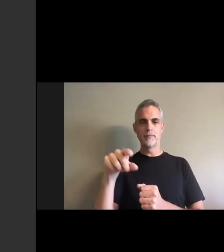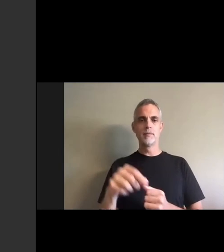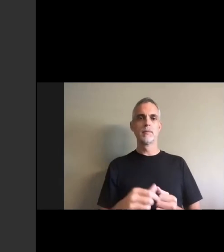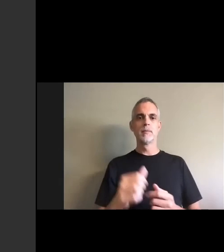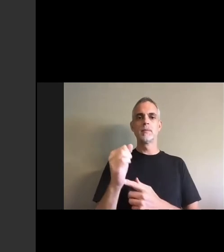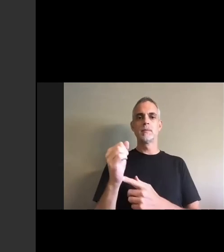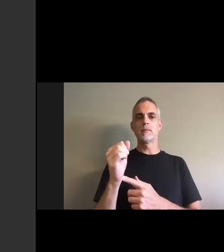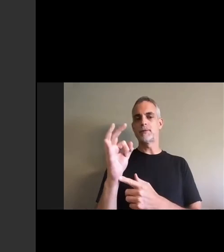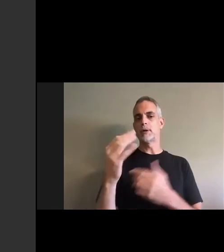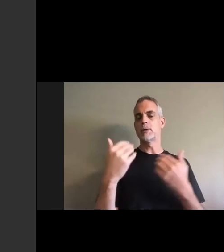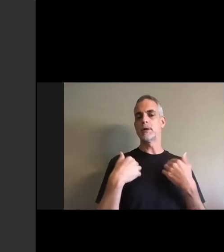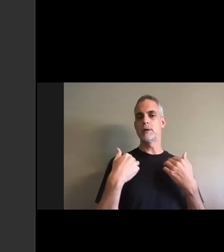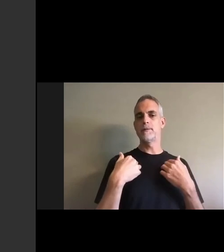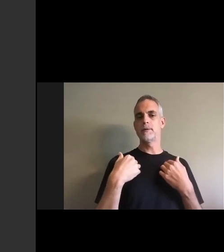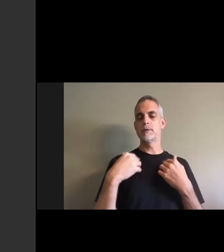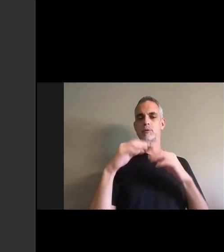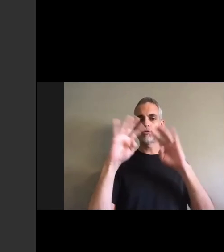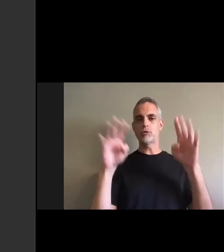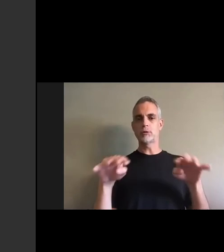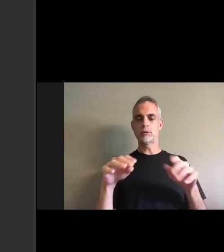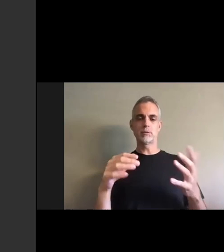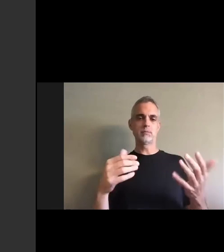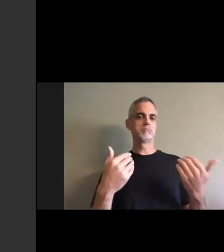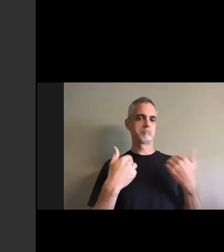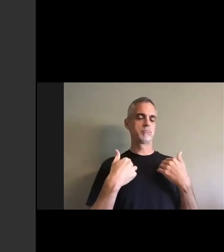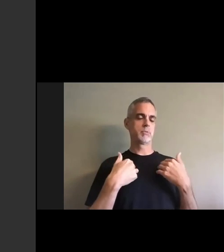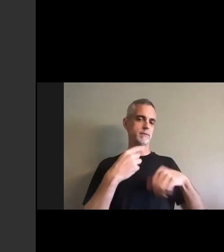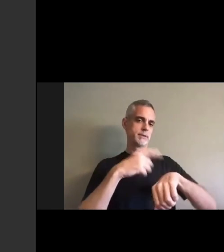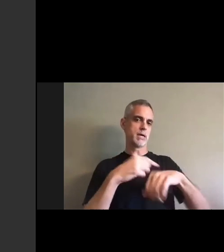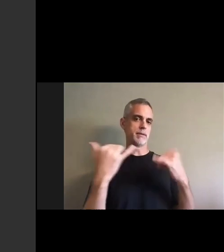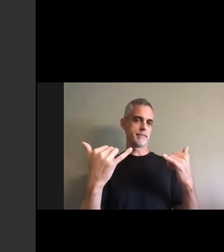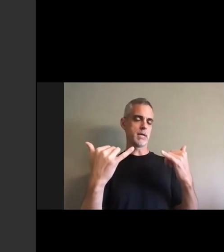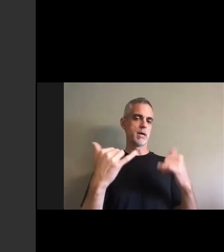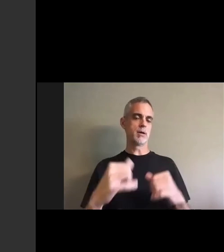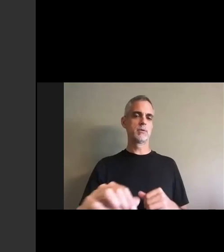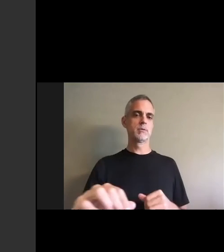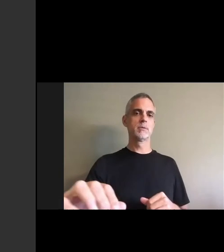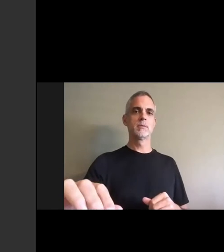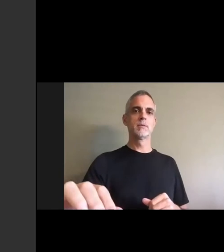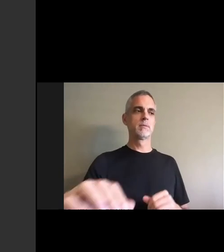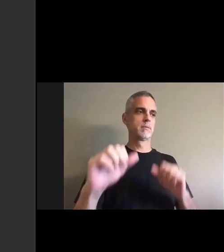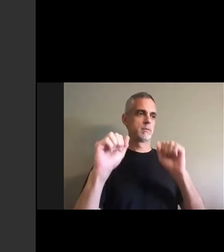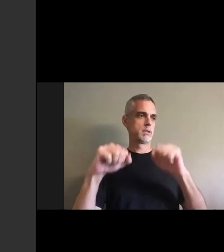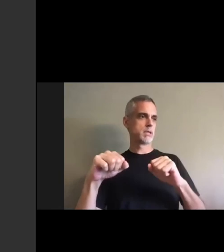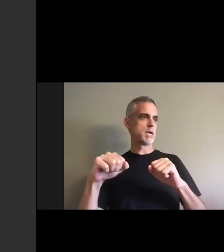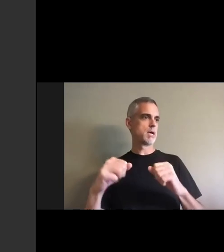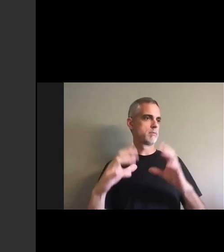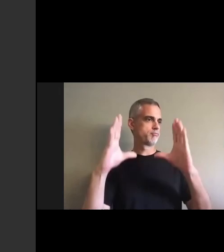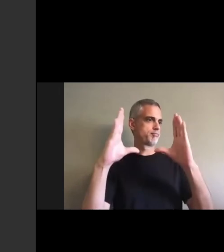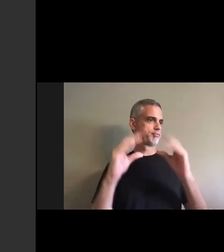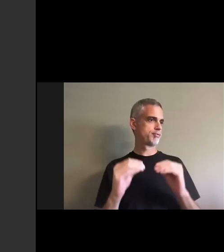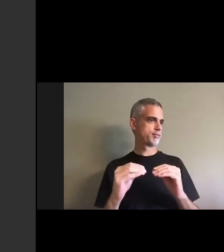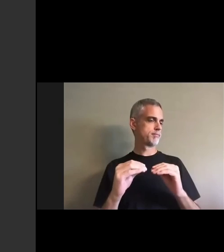I can share the PDF with you as well. So if anybody has questions, we'll open it up for questions answered if we have time